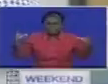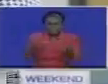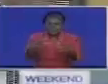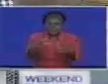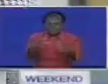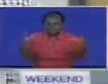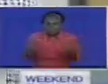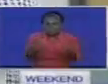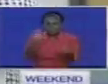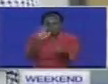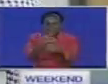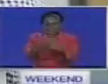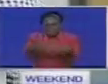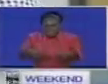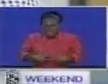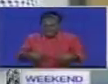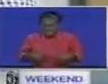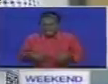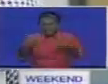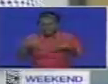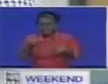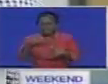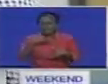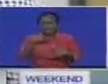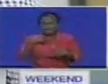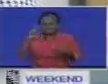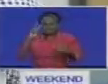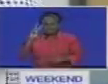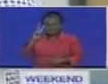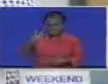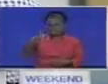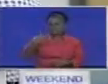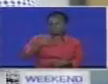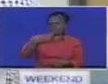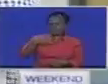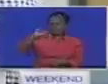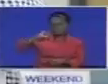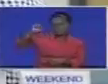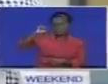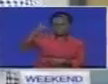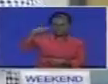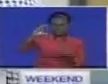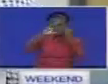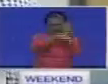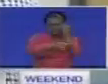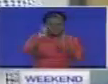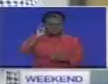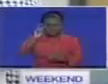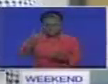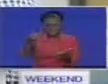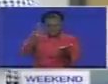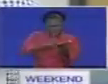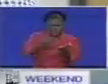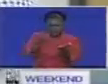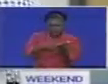of many, you know, young people and people who had a certain vision of how our politics needs to be. If you look at the records within the Registrar